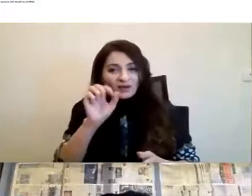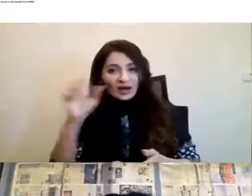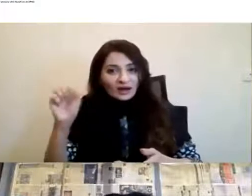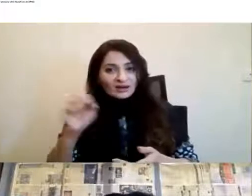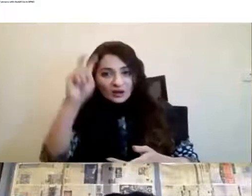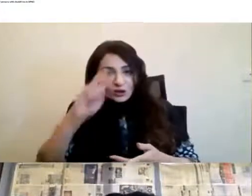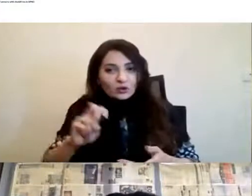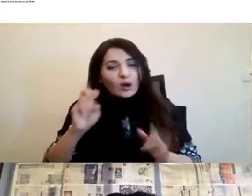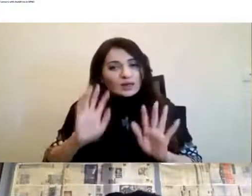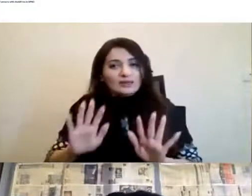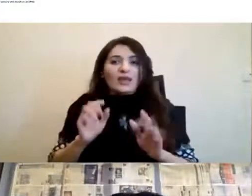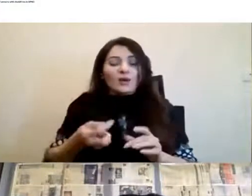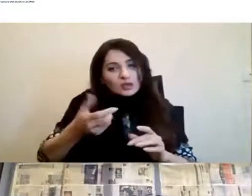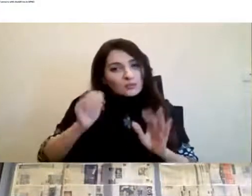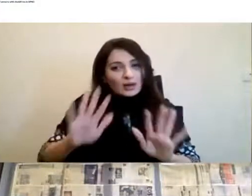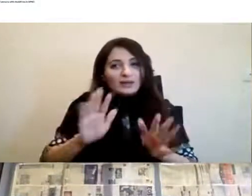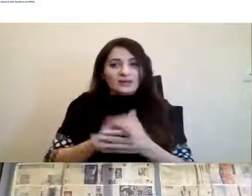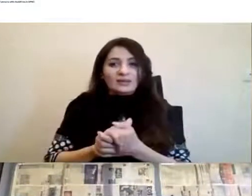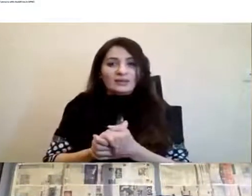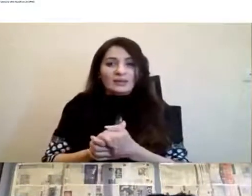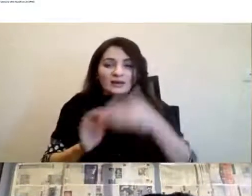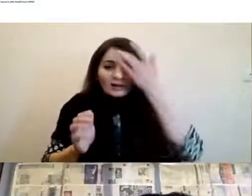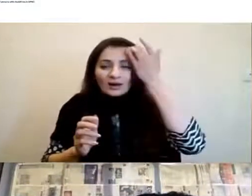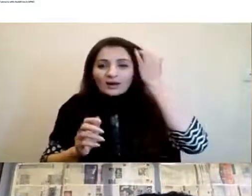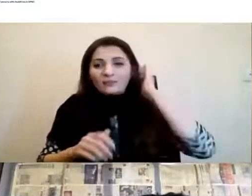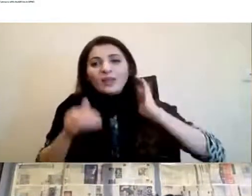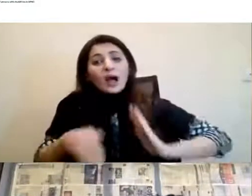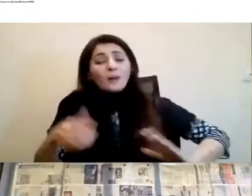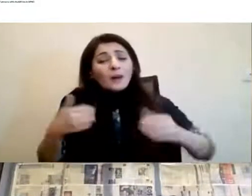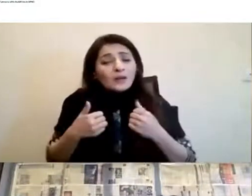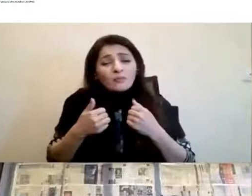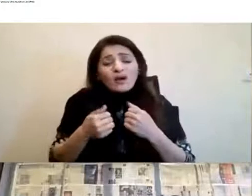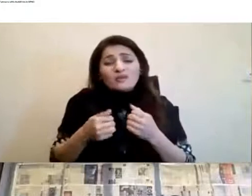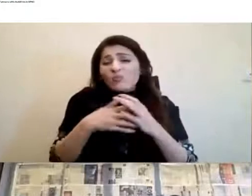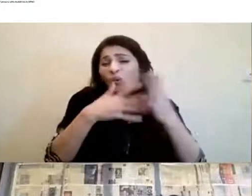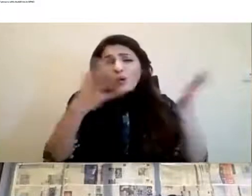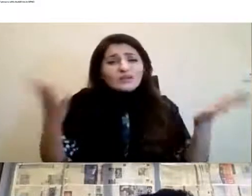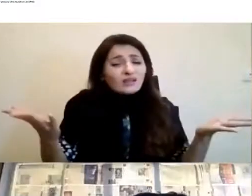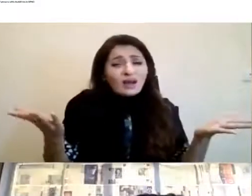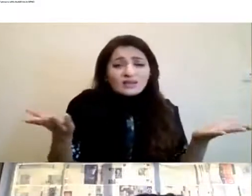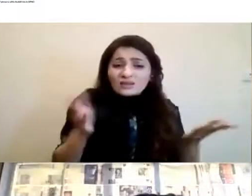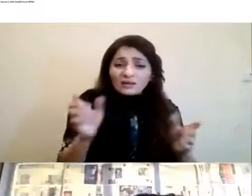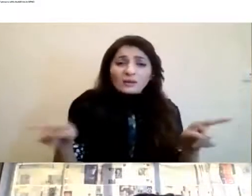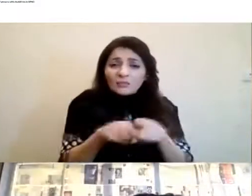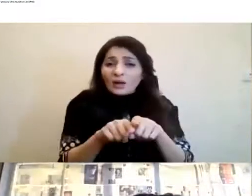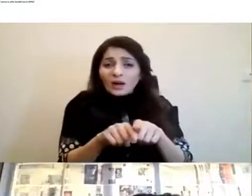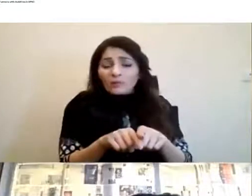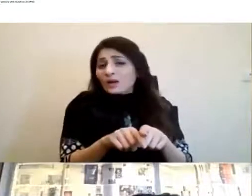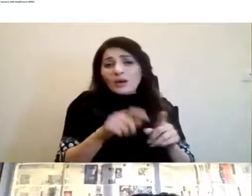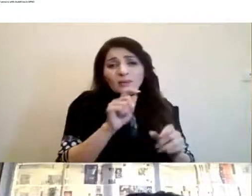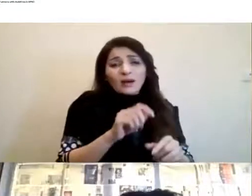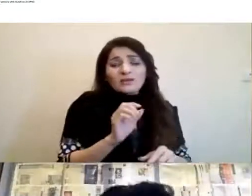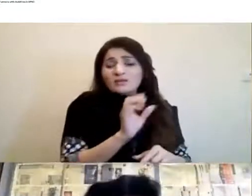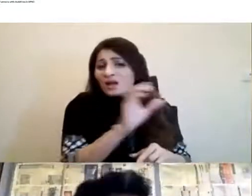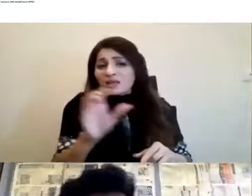getting marketed globally. Now, unfortunately, we don't have so many examples of these success stories, but I think we need to pause and